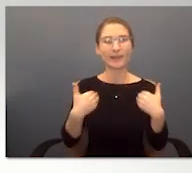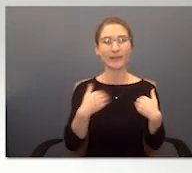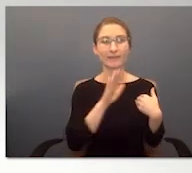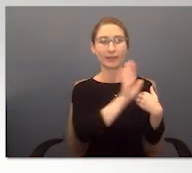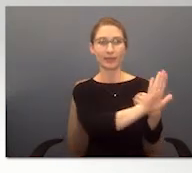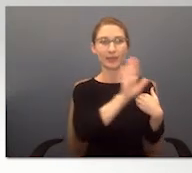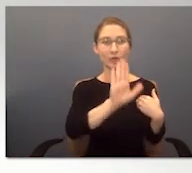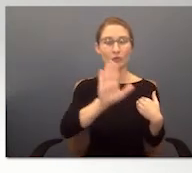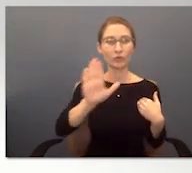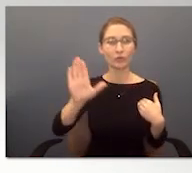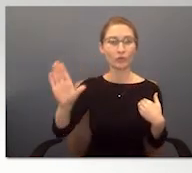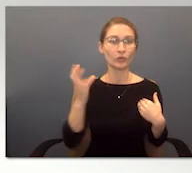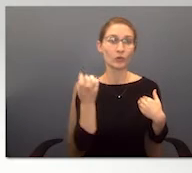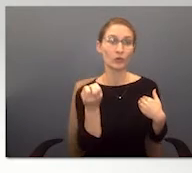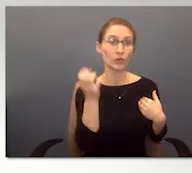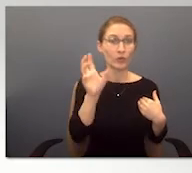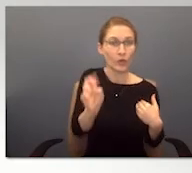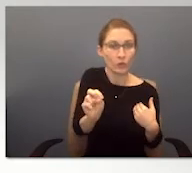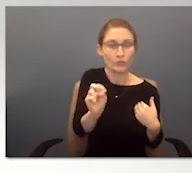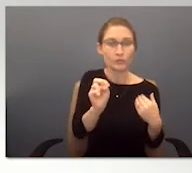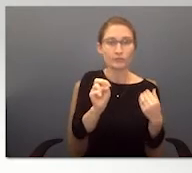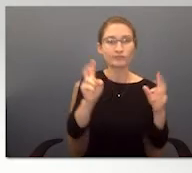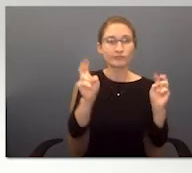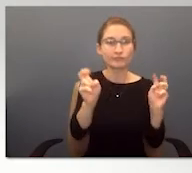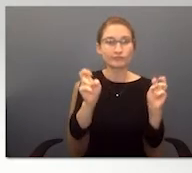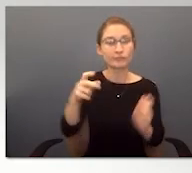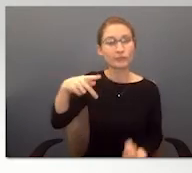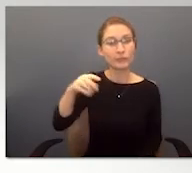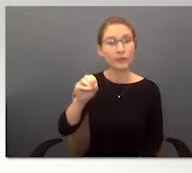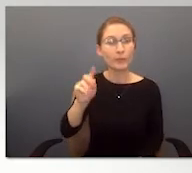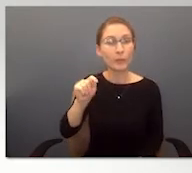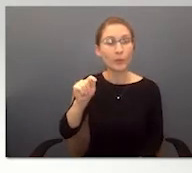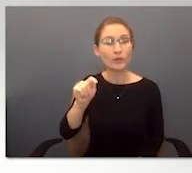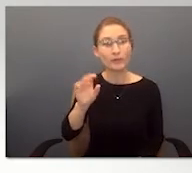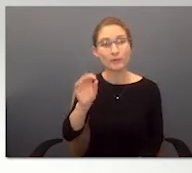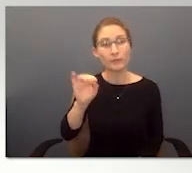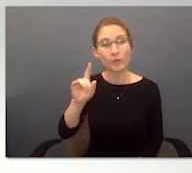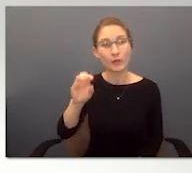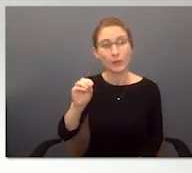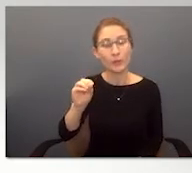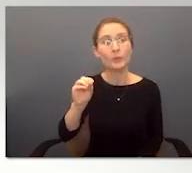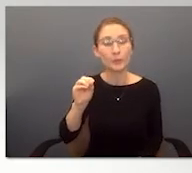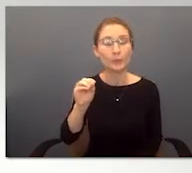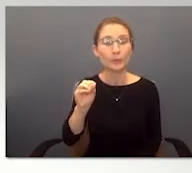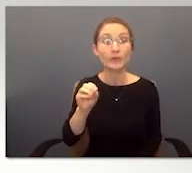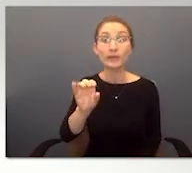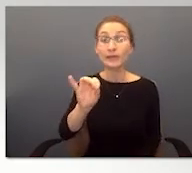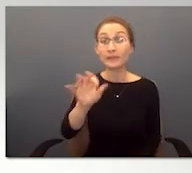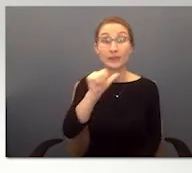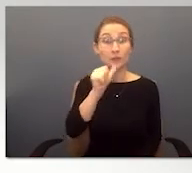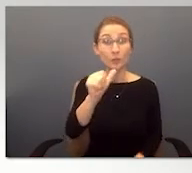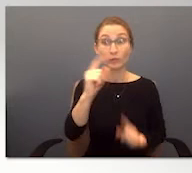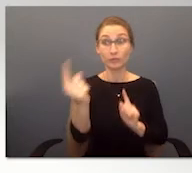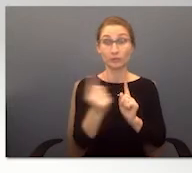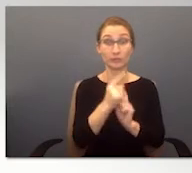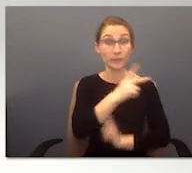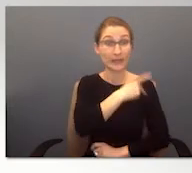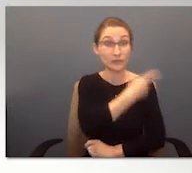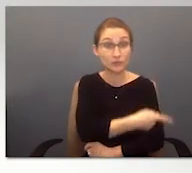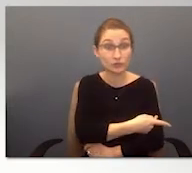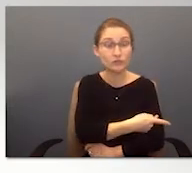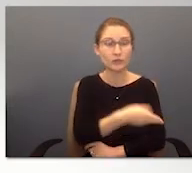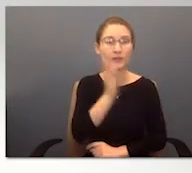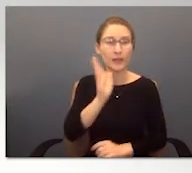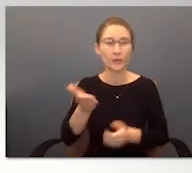of services. Some actually see patients, some don't, and those that don't actually partner closely with